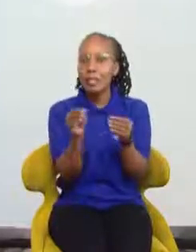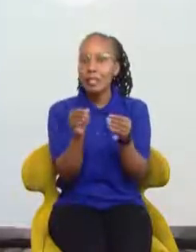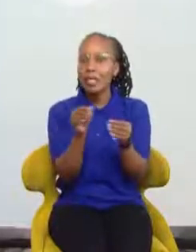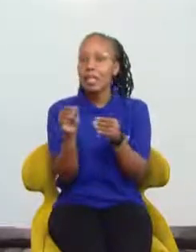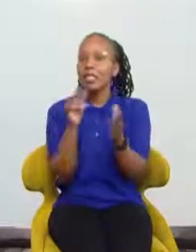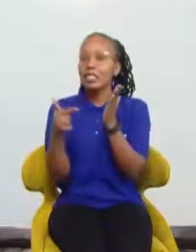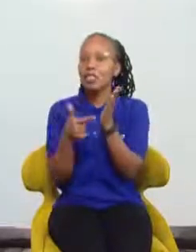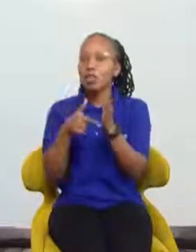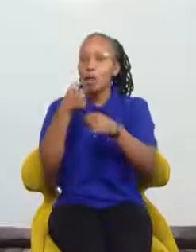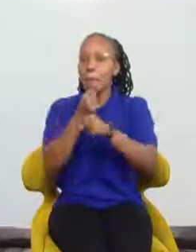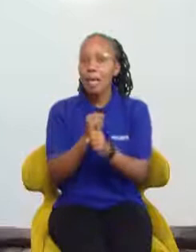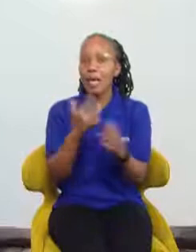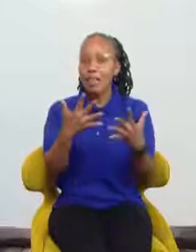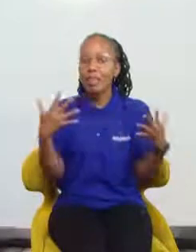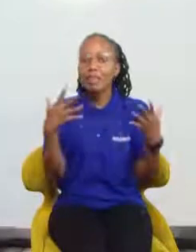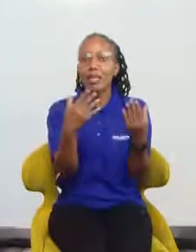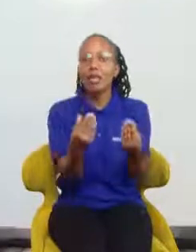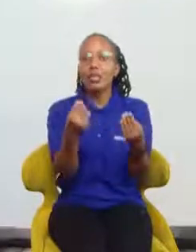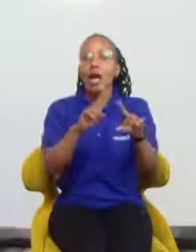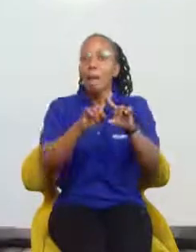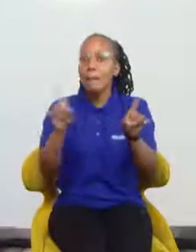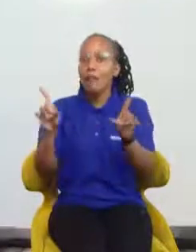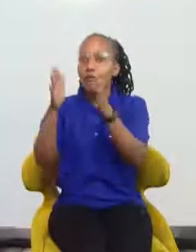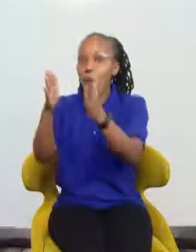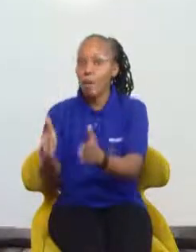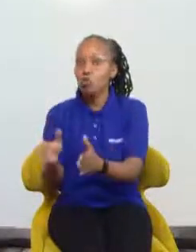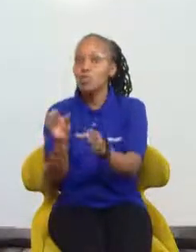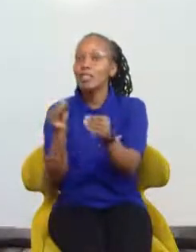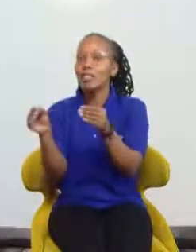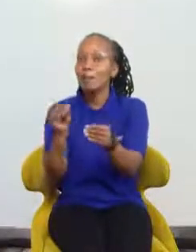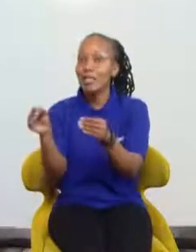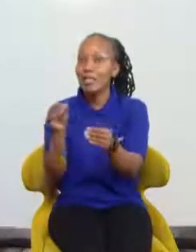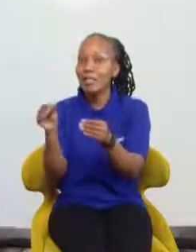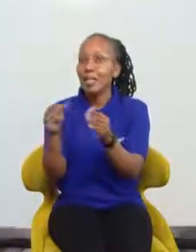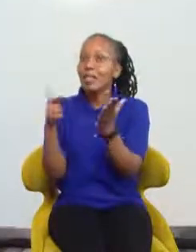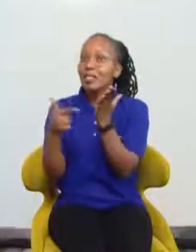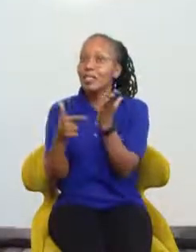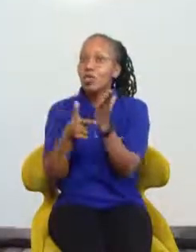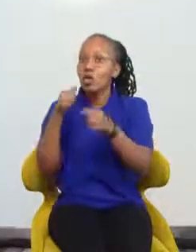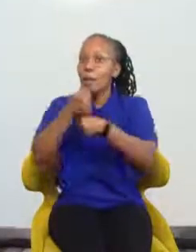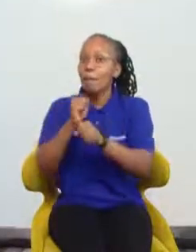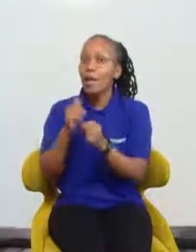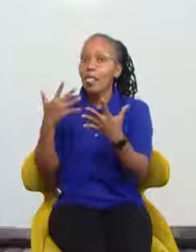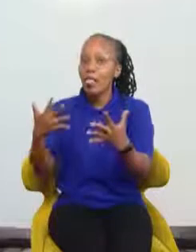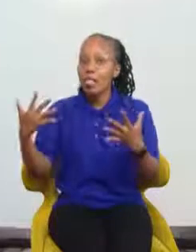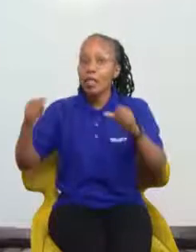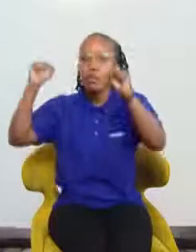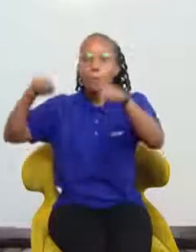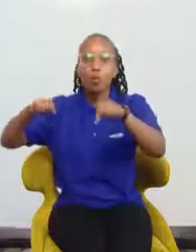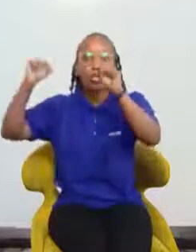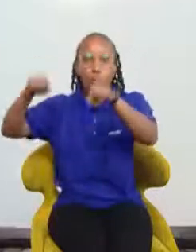technology makes things easier, but for persons with disabilities, technology makes things